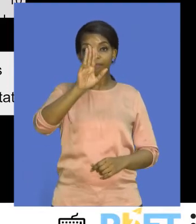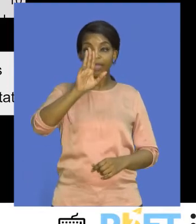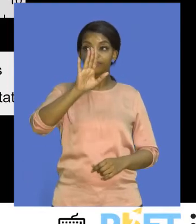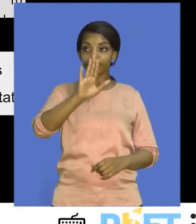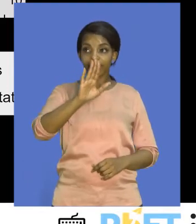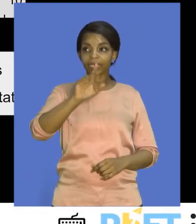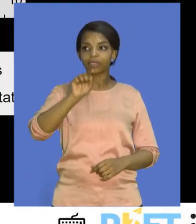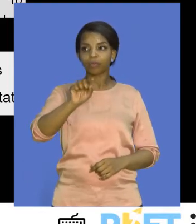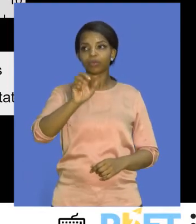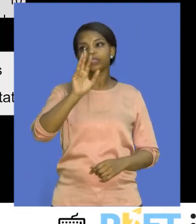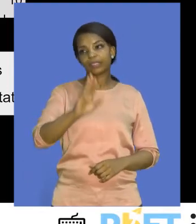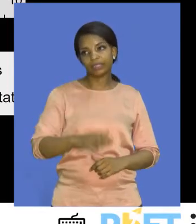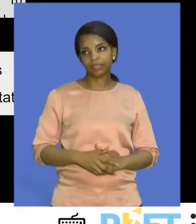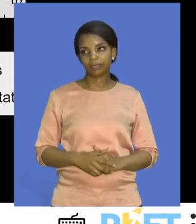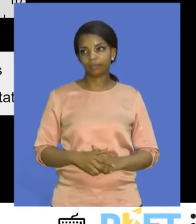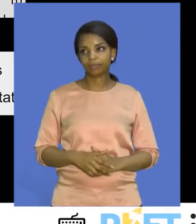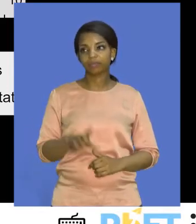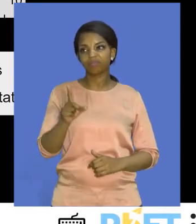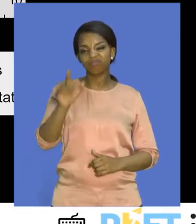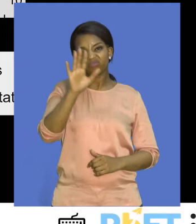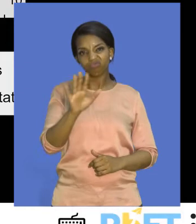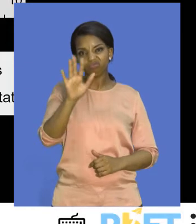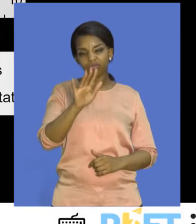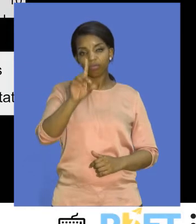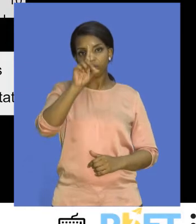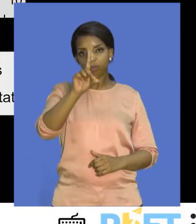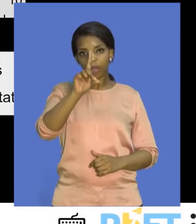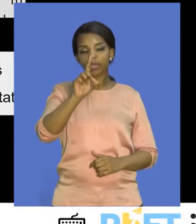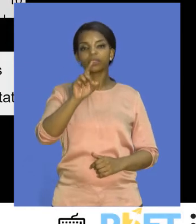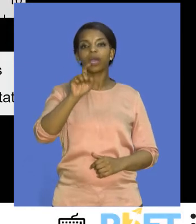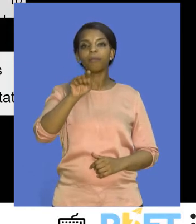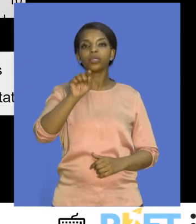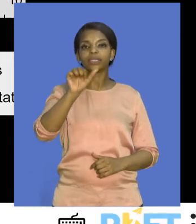less 160. But I think we're getting the pattern here. So it's